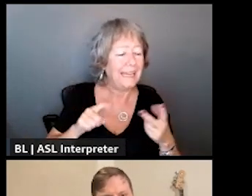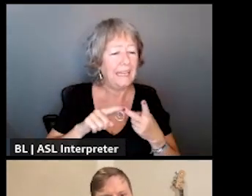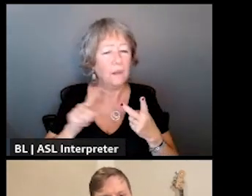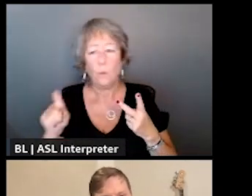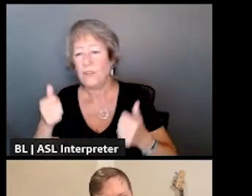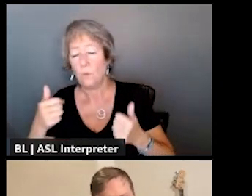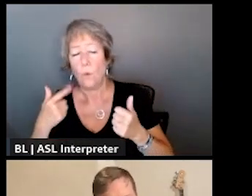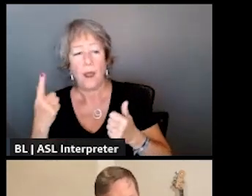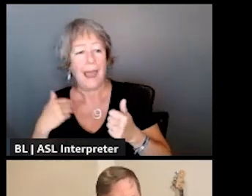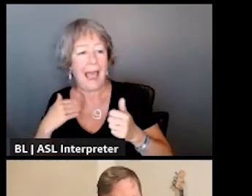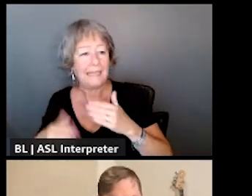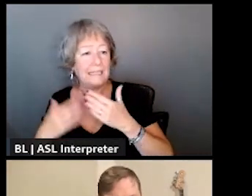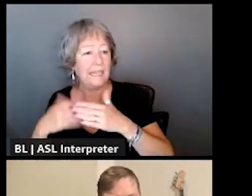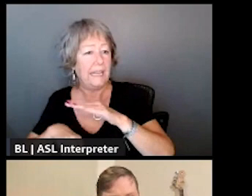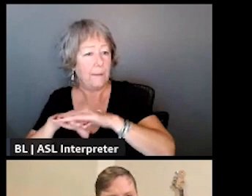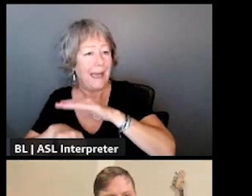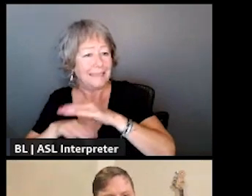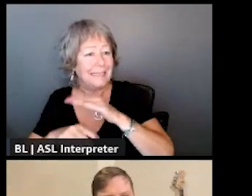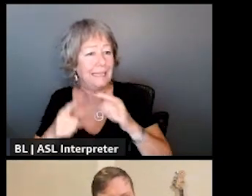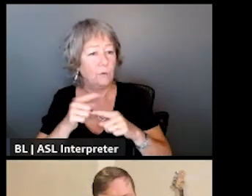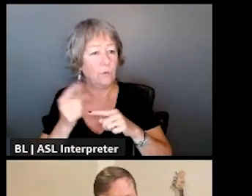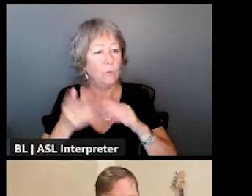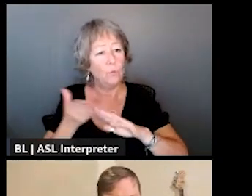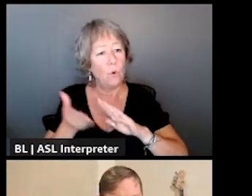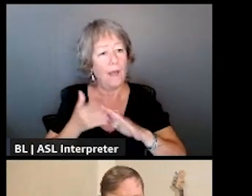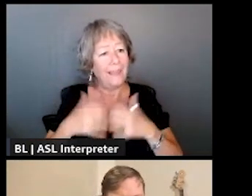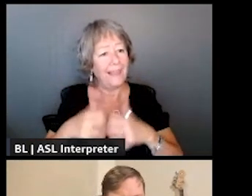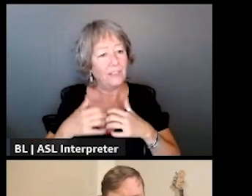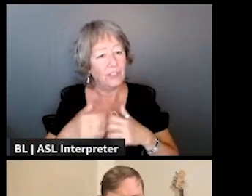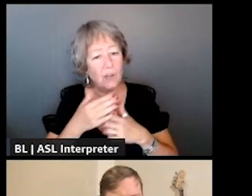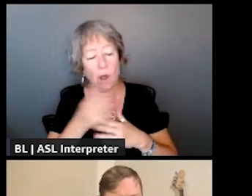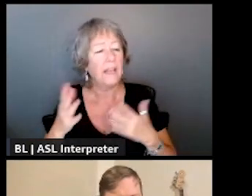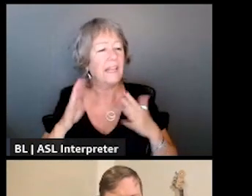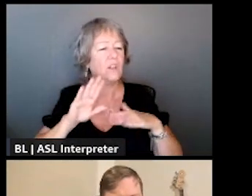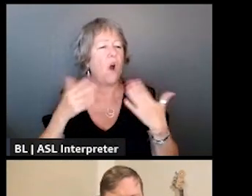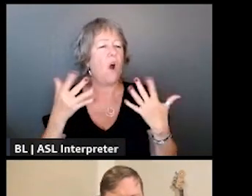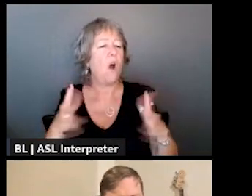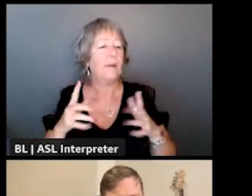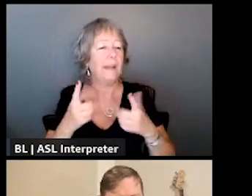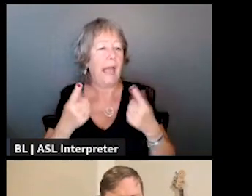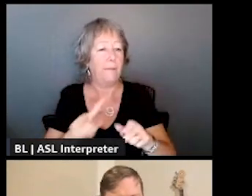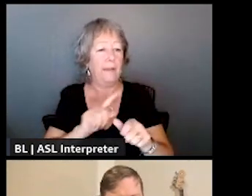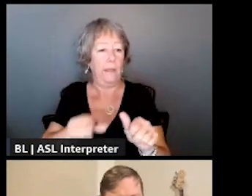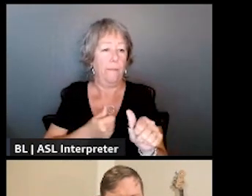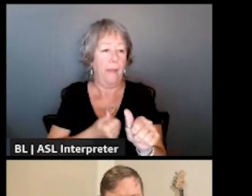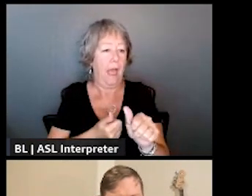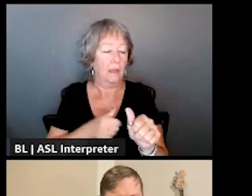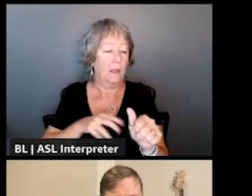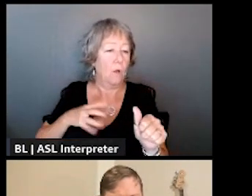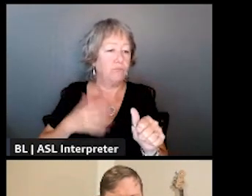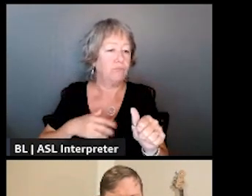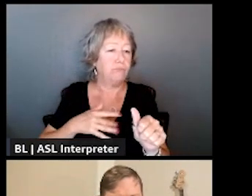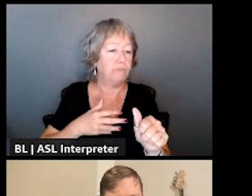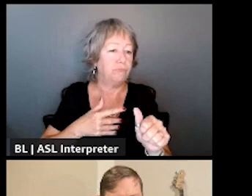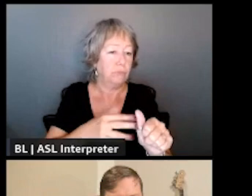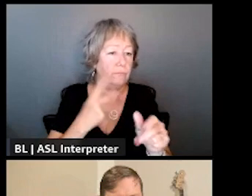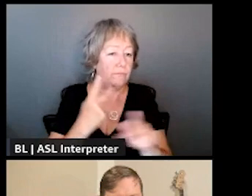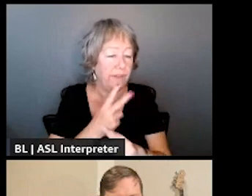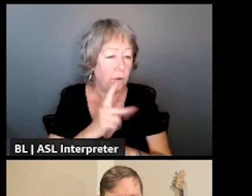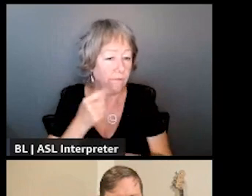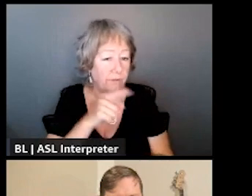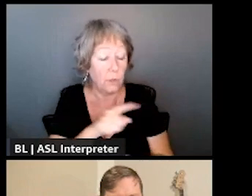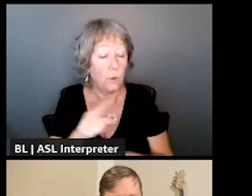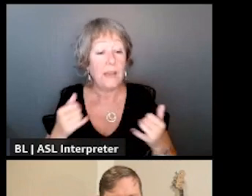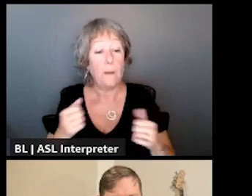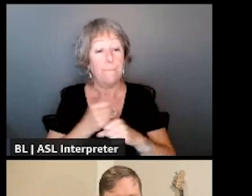run these engines on. It's all happening in the background here. So what I'm going to do right now is I'm going to make sure that